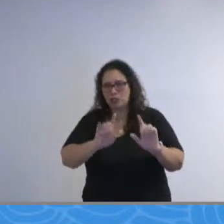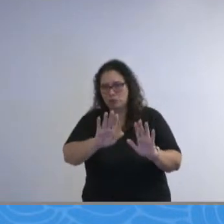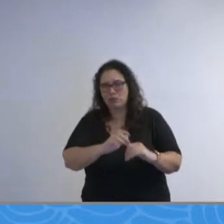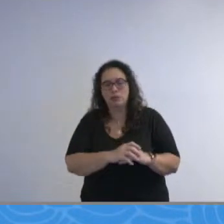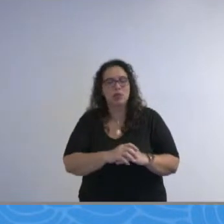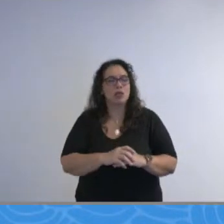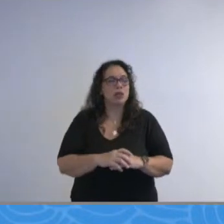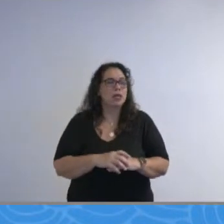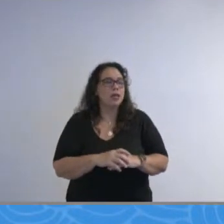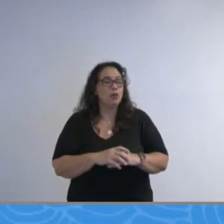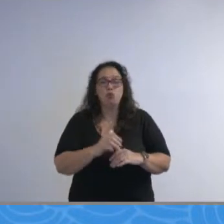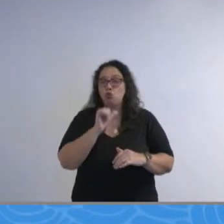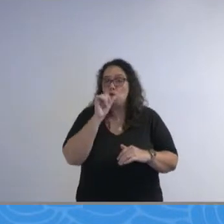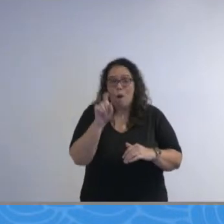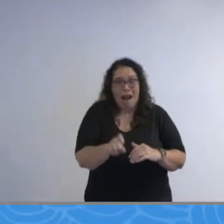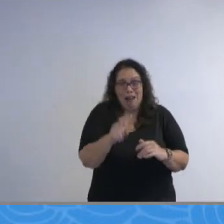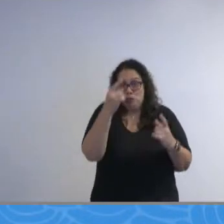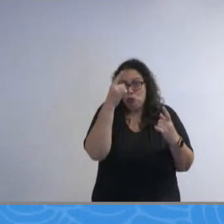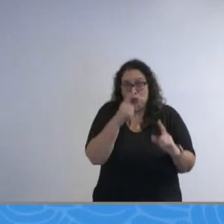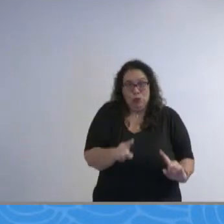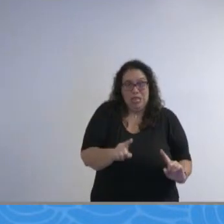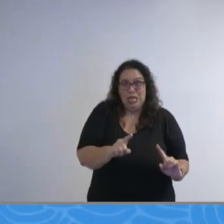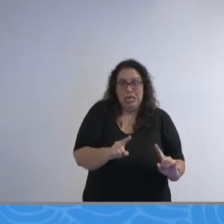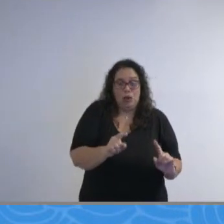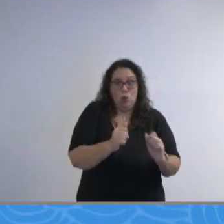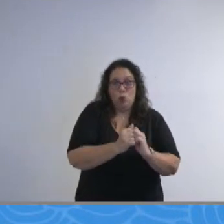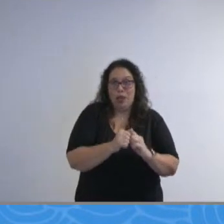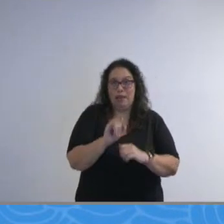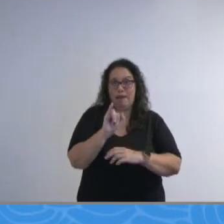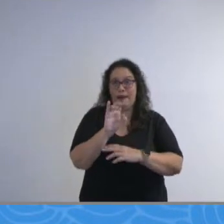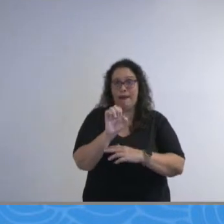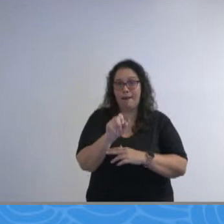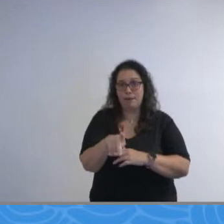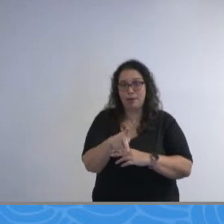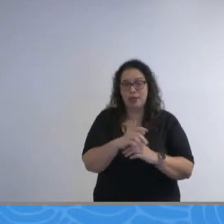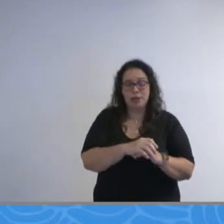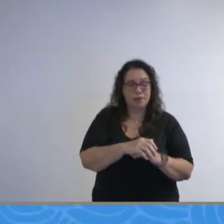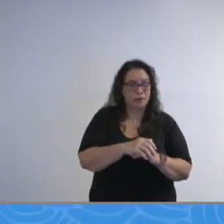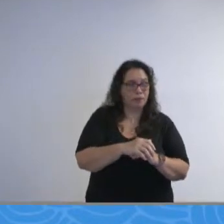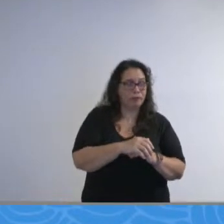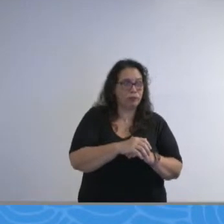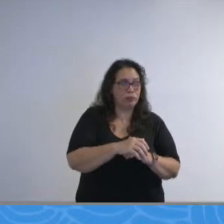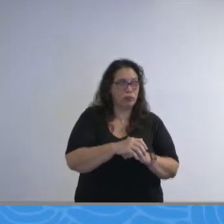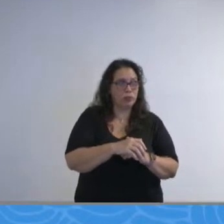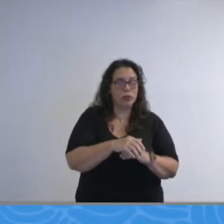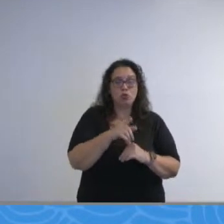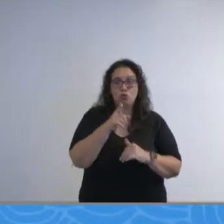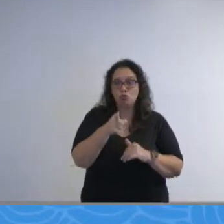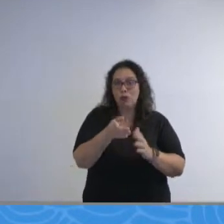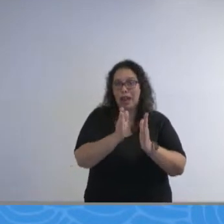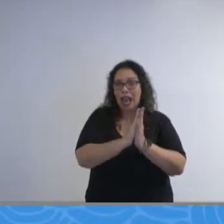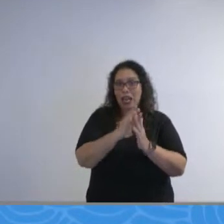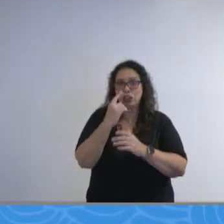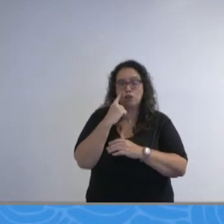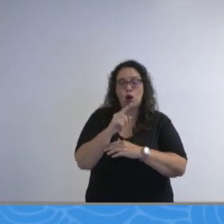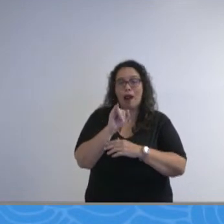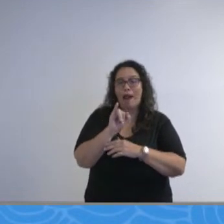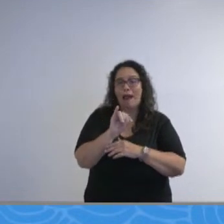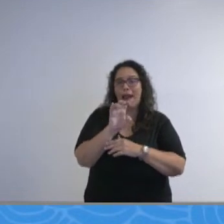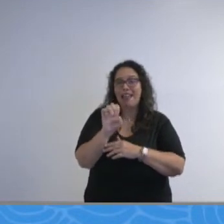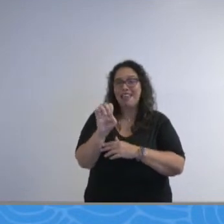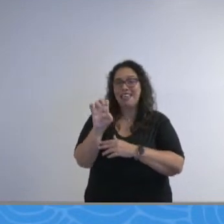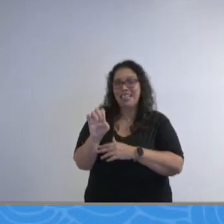So you don't have to agree with the IEP, and you could request an IE at the